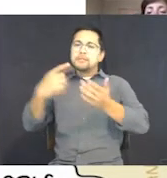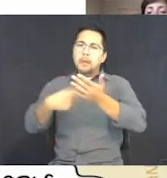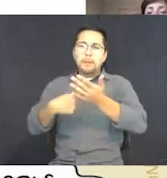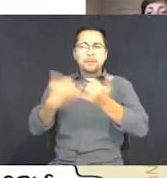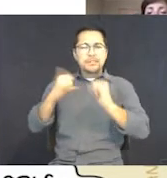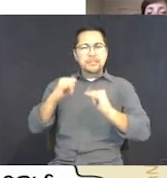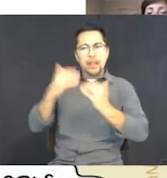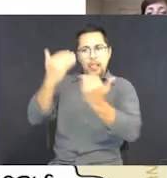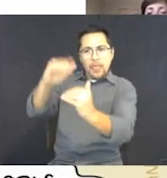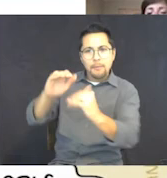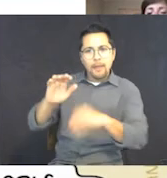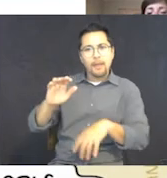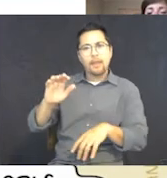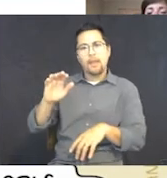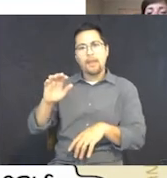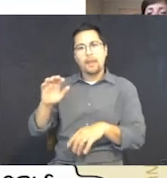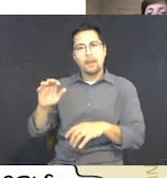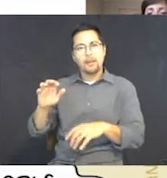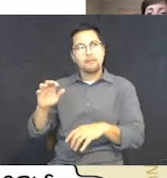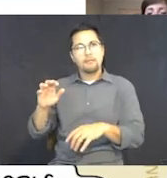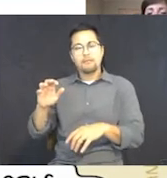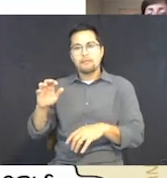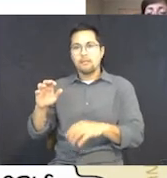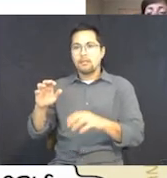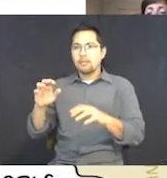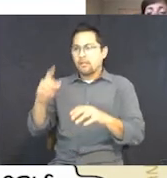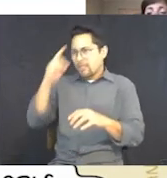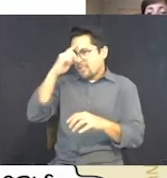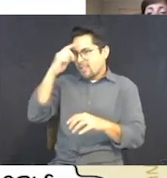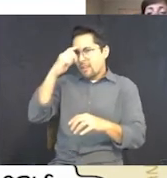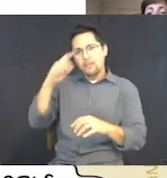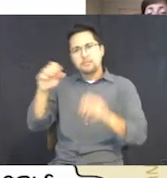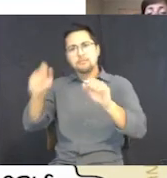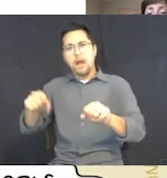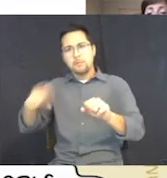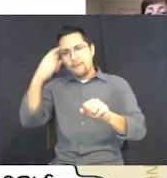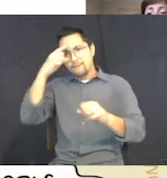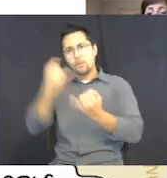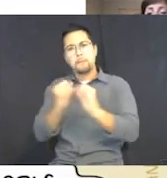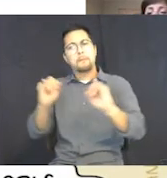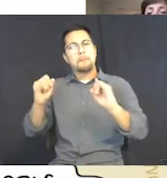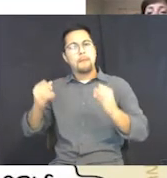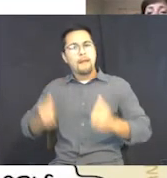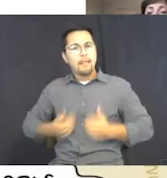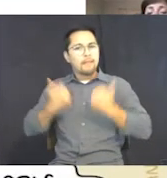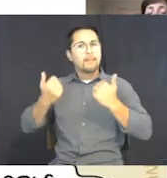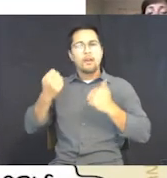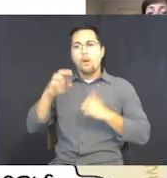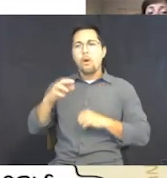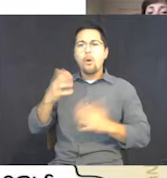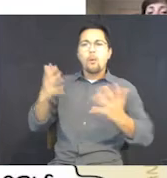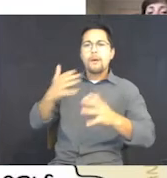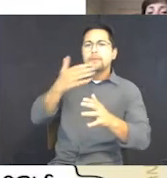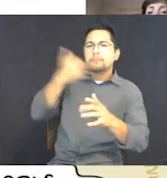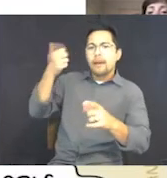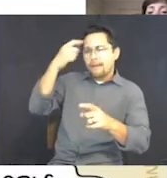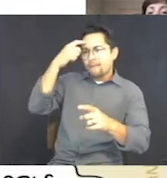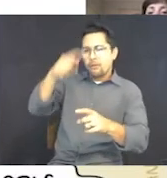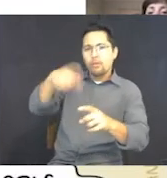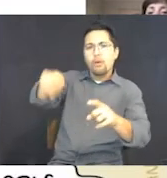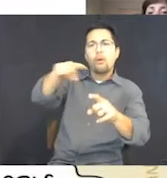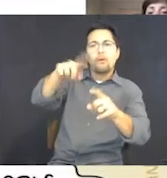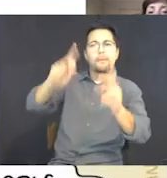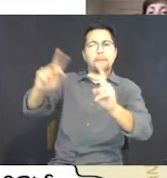it can allow for self-determination and opportunities for individuals with disabilities to choose how